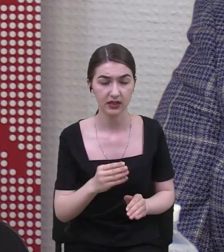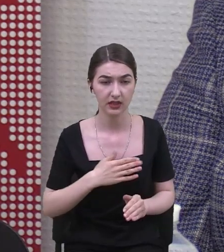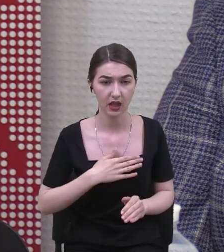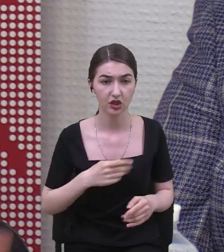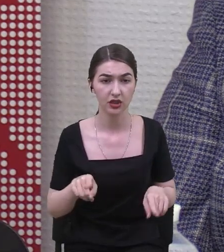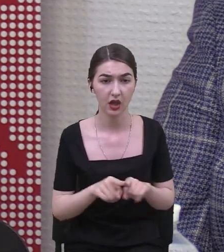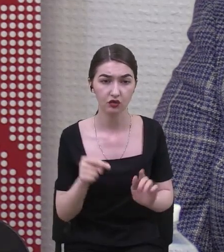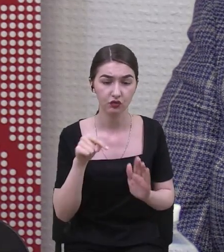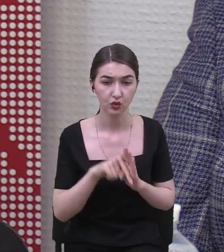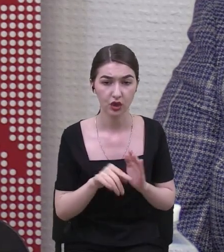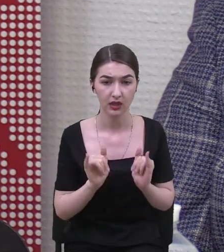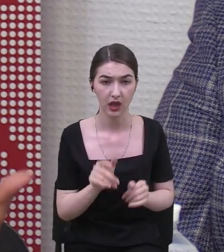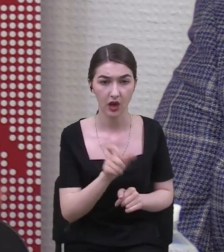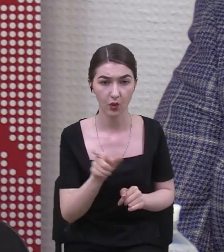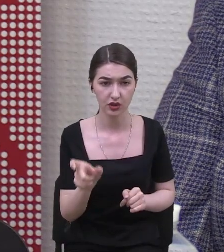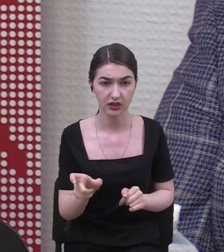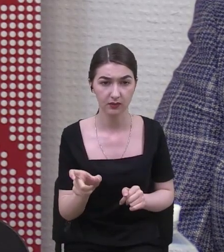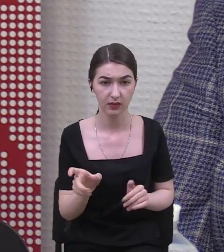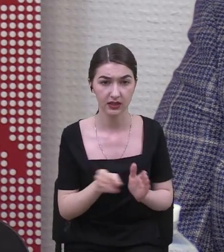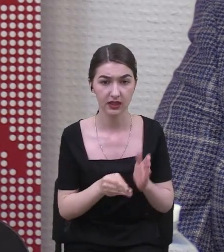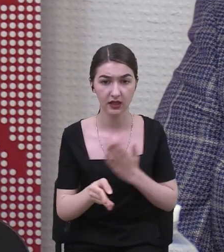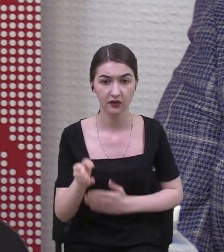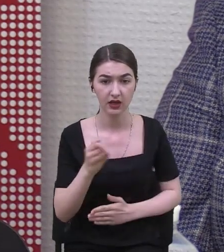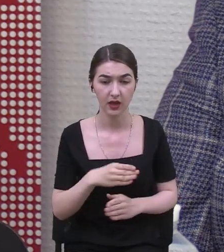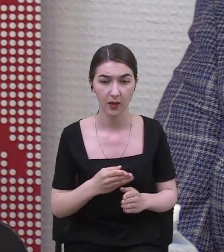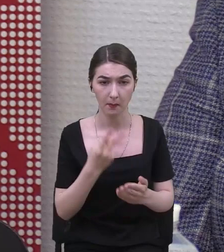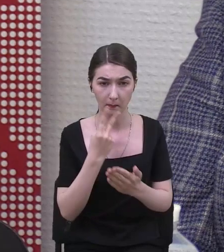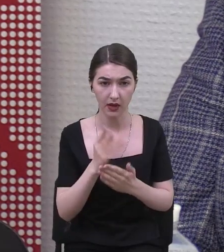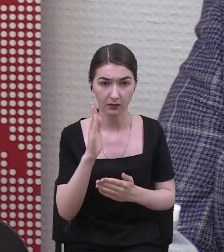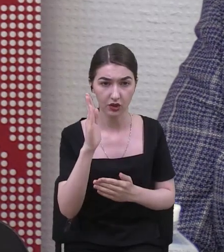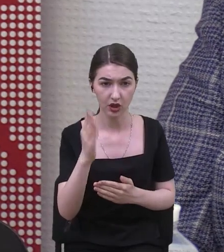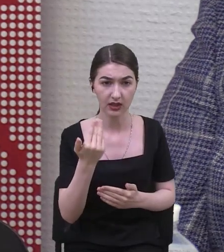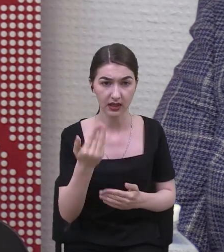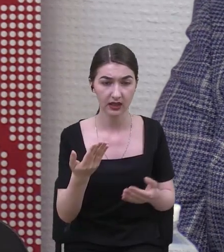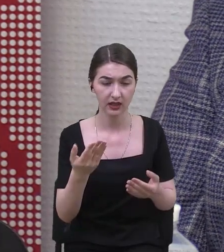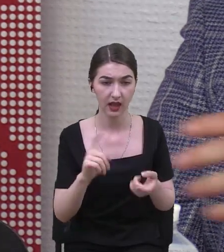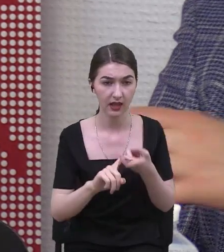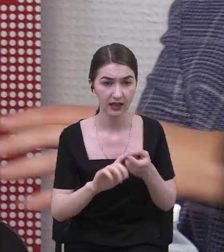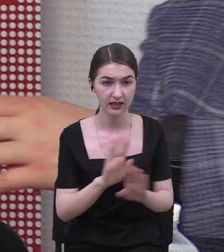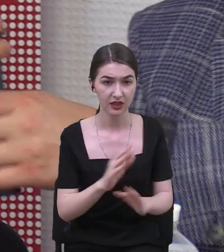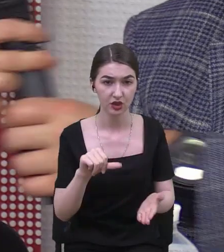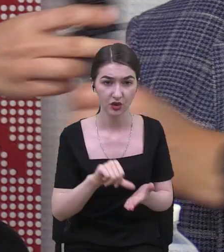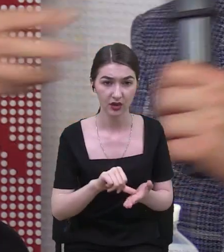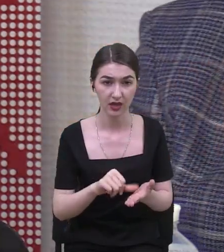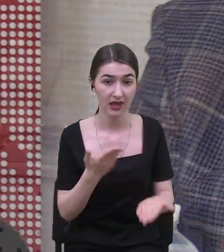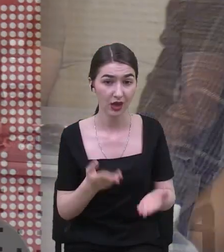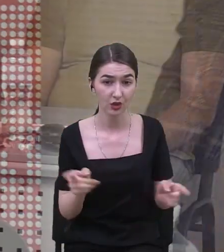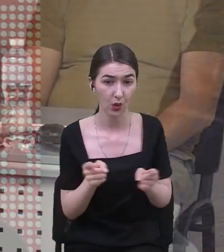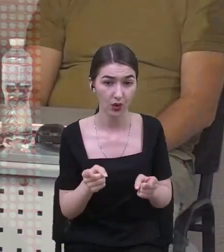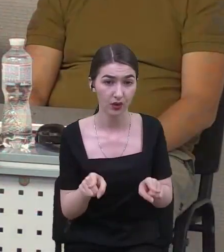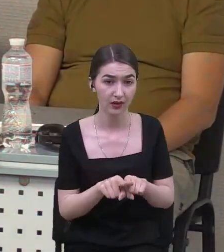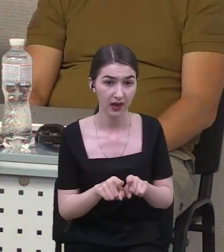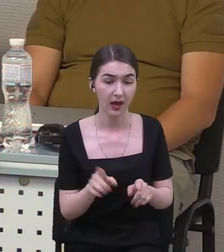their independent participation. Yeah, that was basically it in a nutshell. Quite a